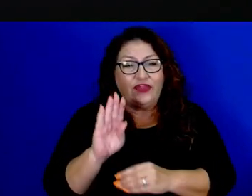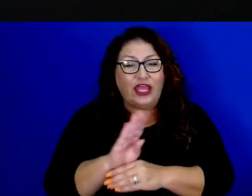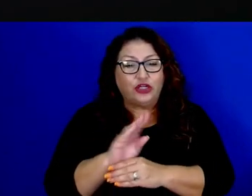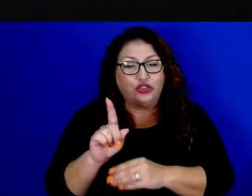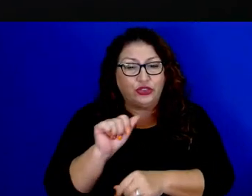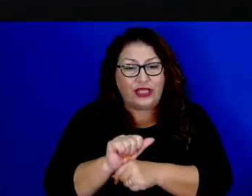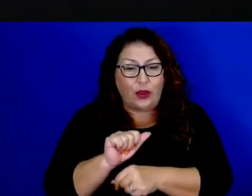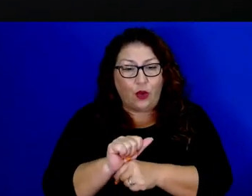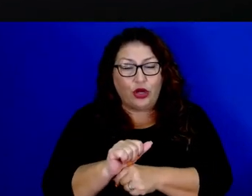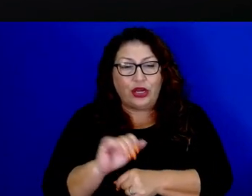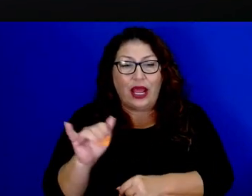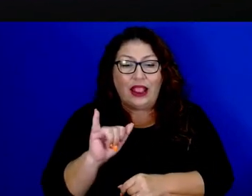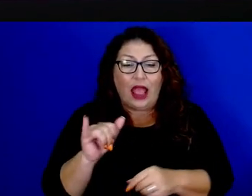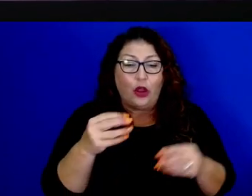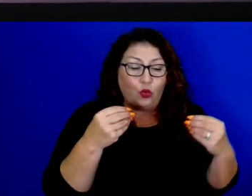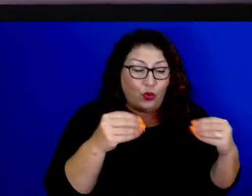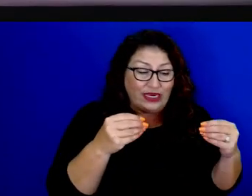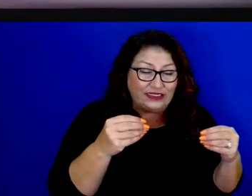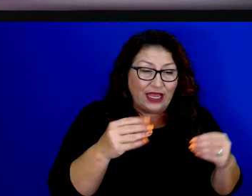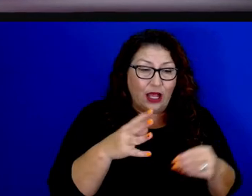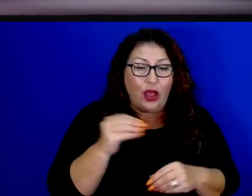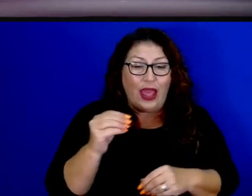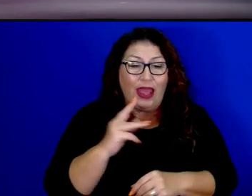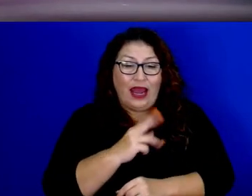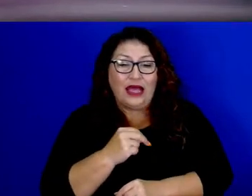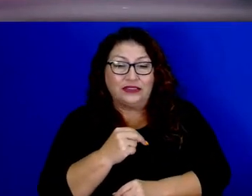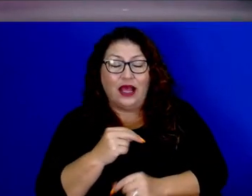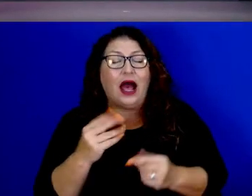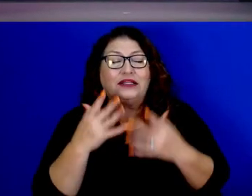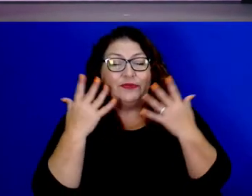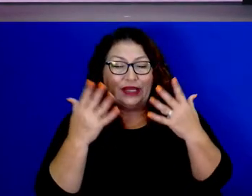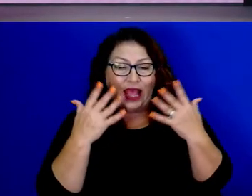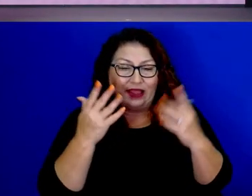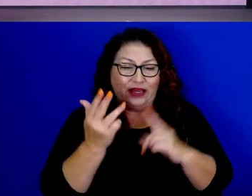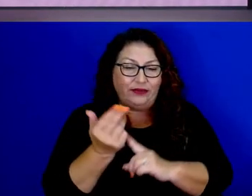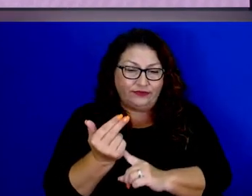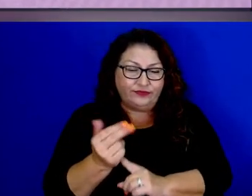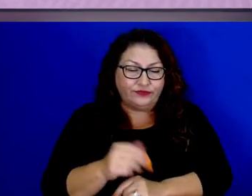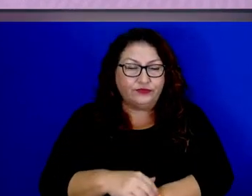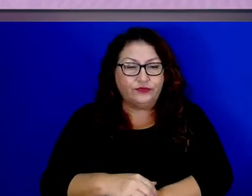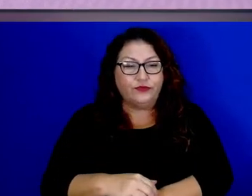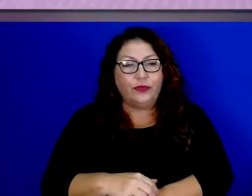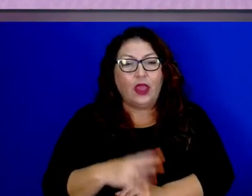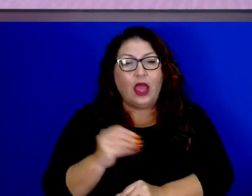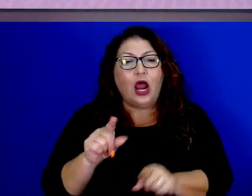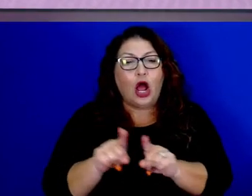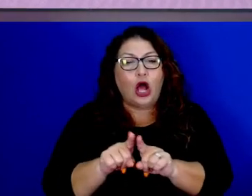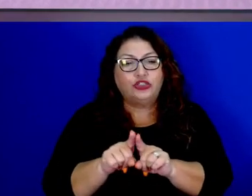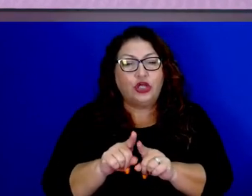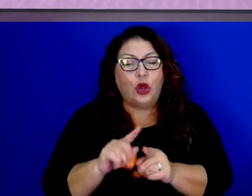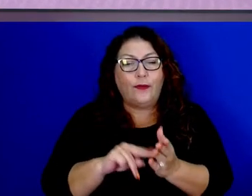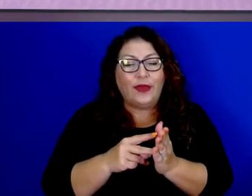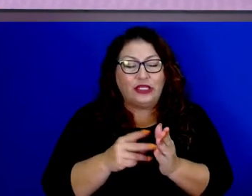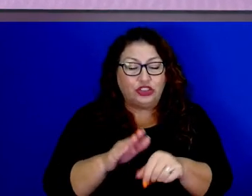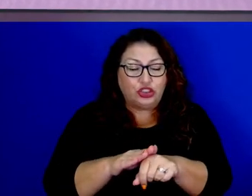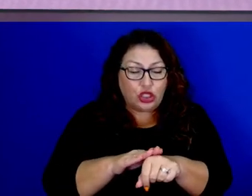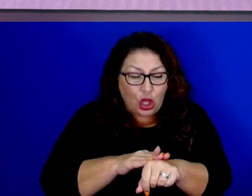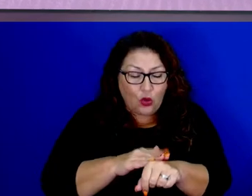retail and hospitality. They have also been slower to regain jobs they